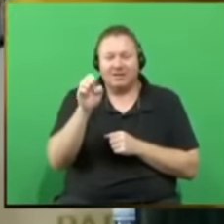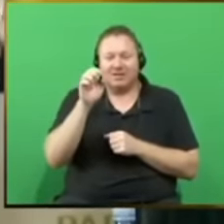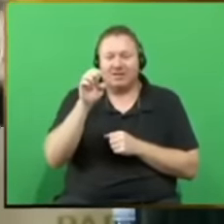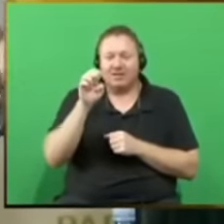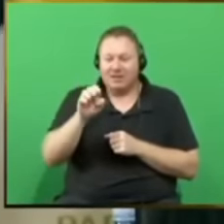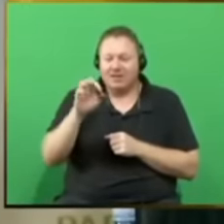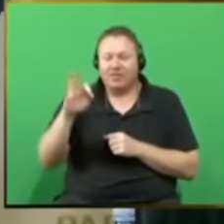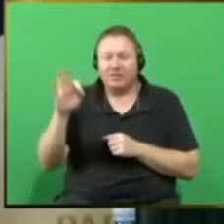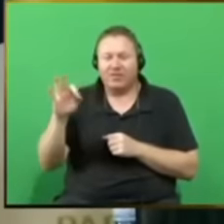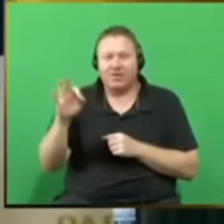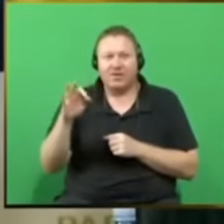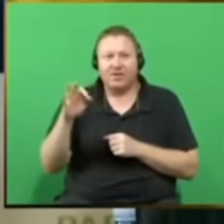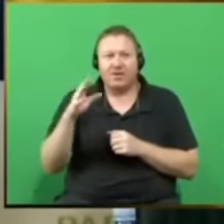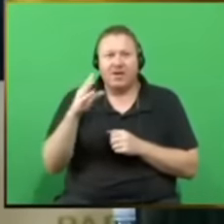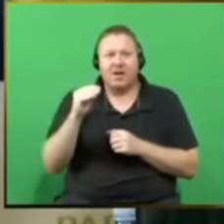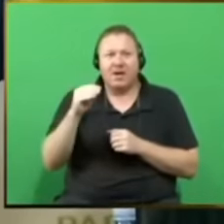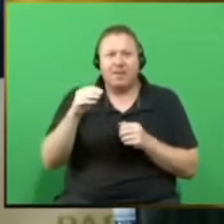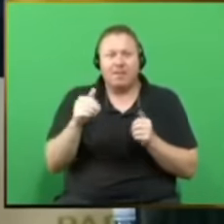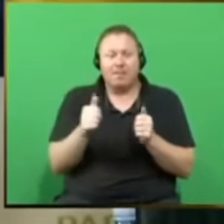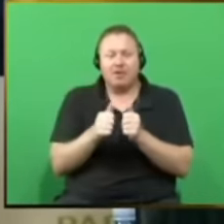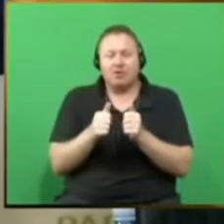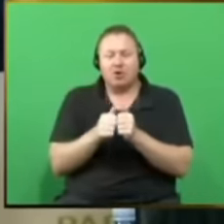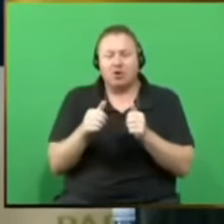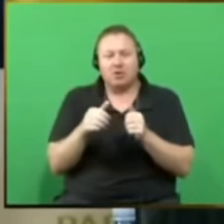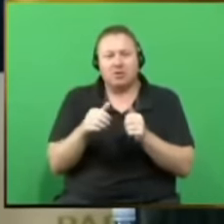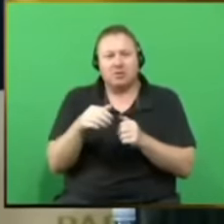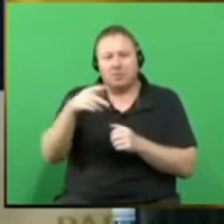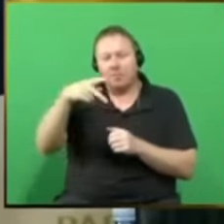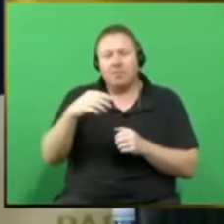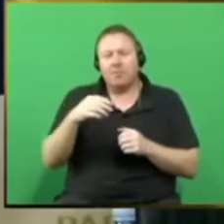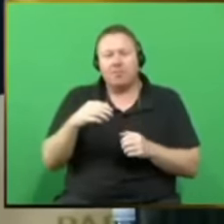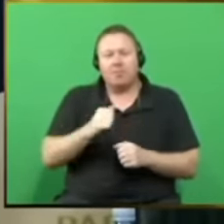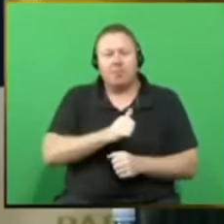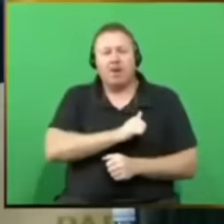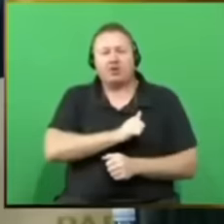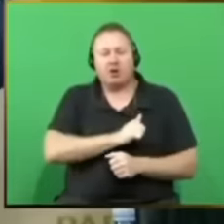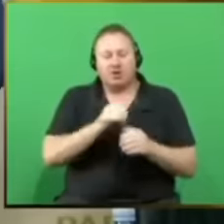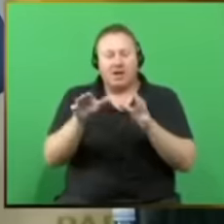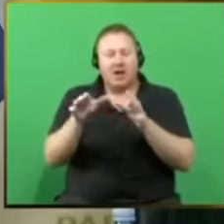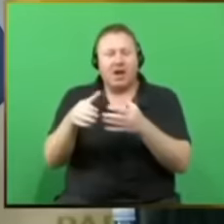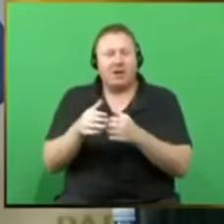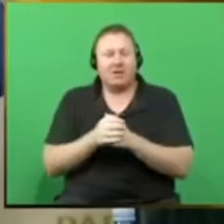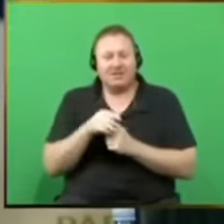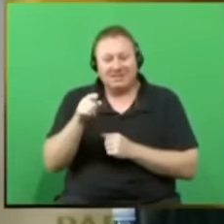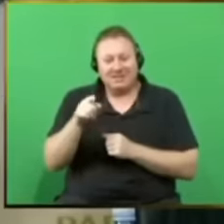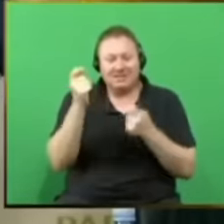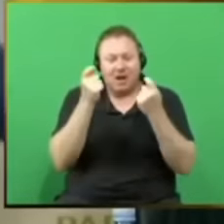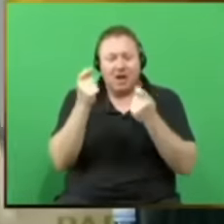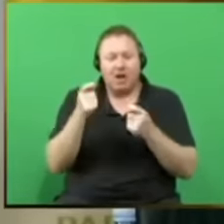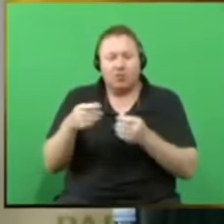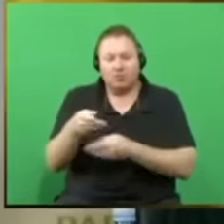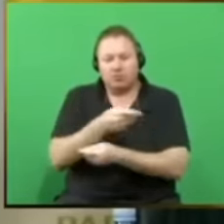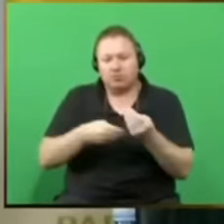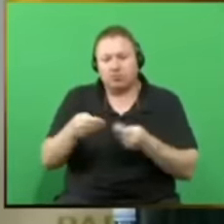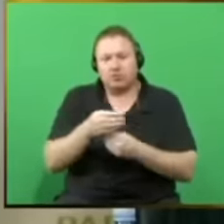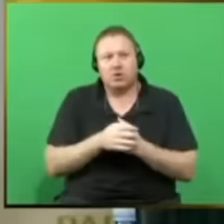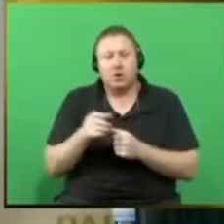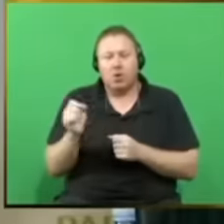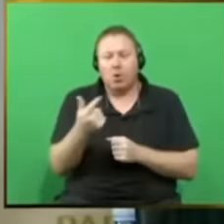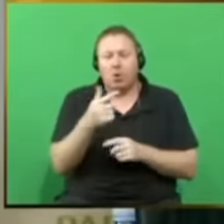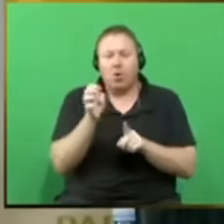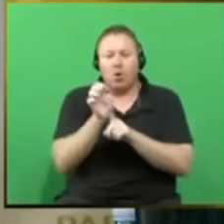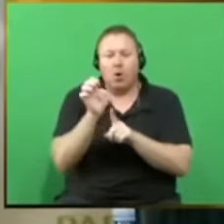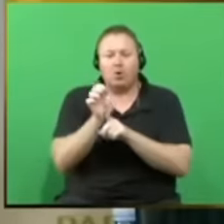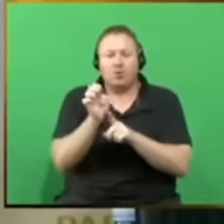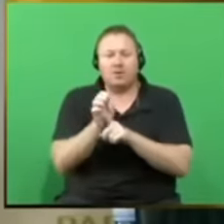EFF, and the Patriotic Alliance. That town has been captured. All of those entrepreneurs are